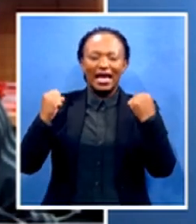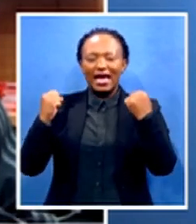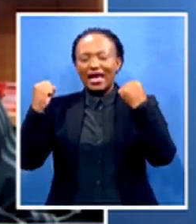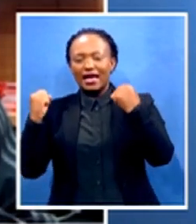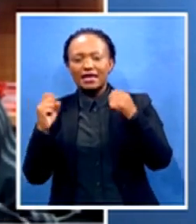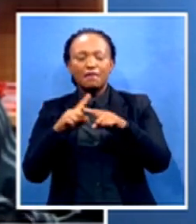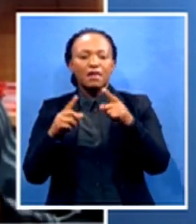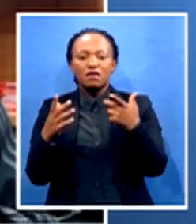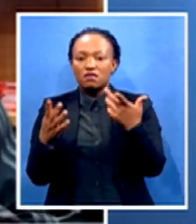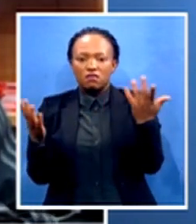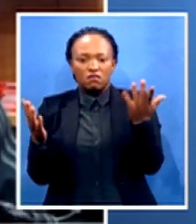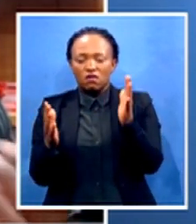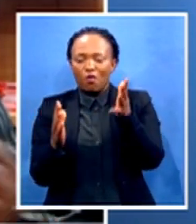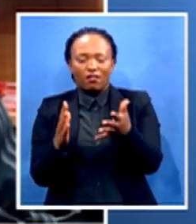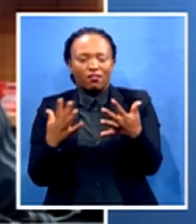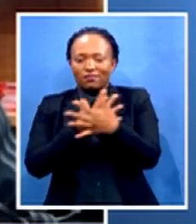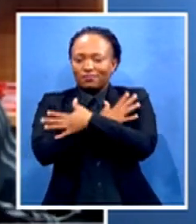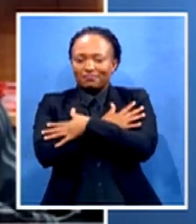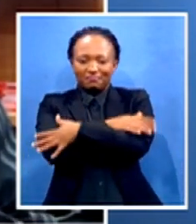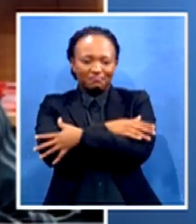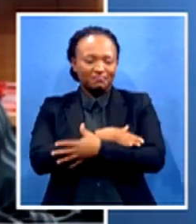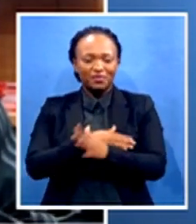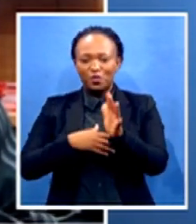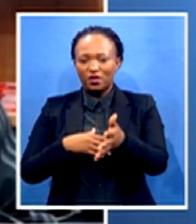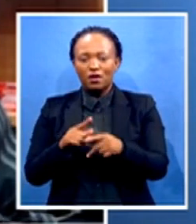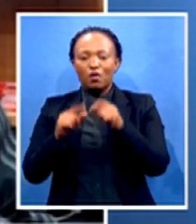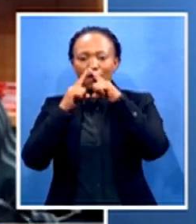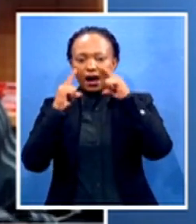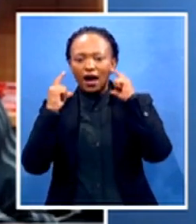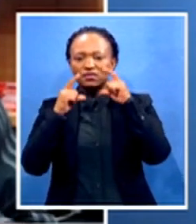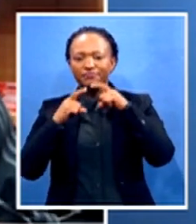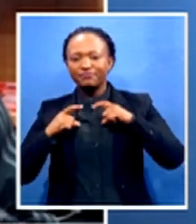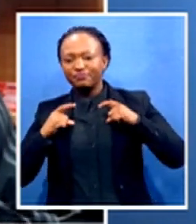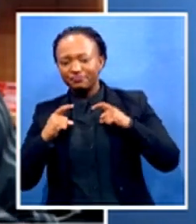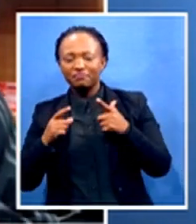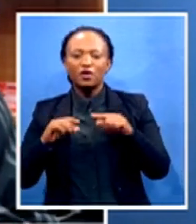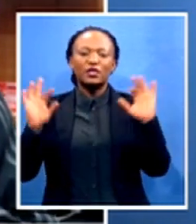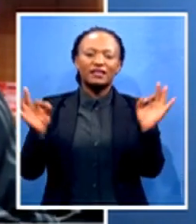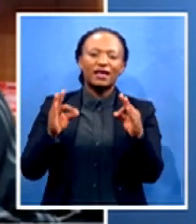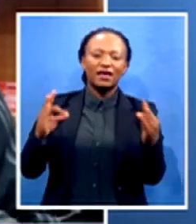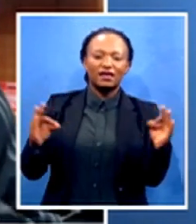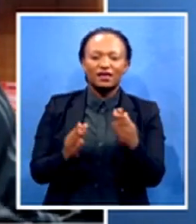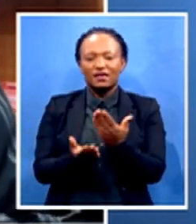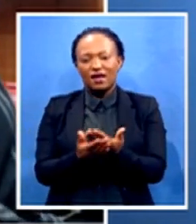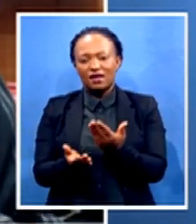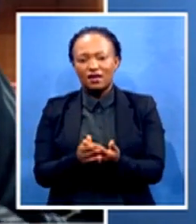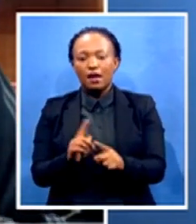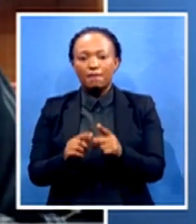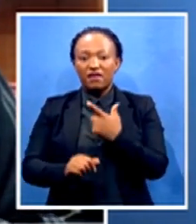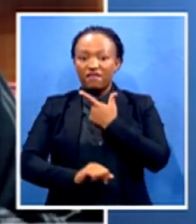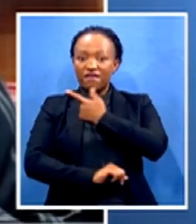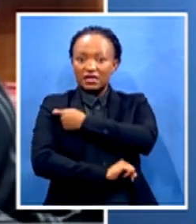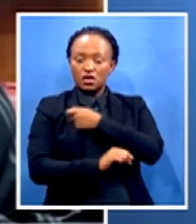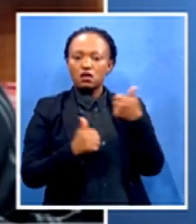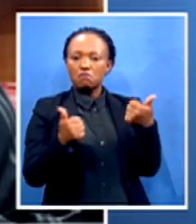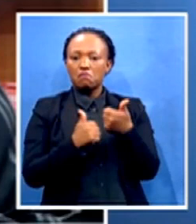radicalization of the mask, removal of the mask, singing. But if you're vaccinated, the chances are such that you minimize the extent